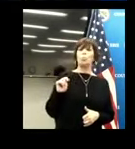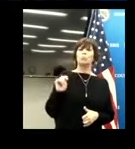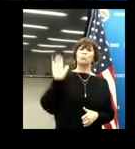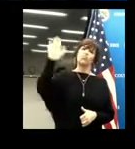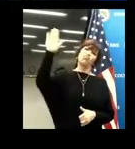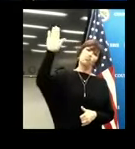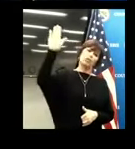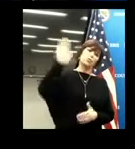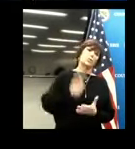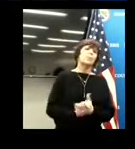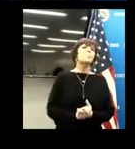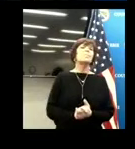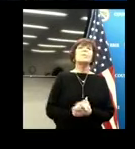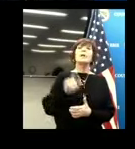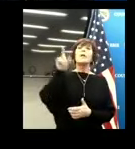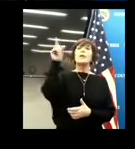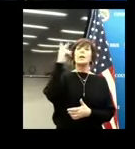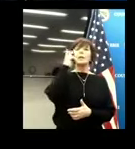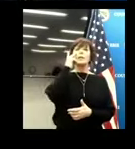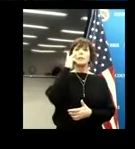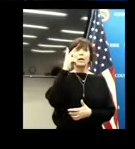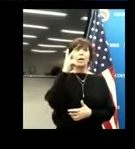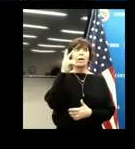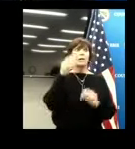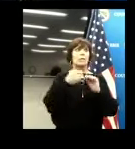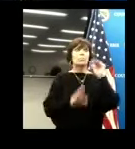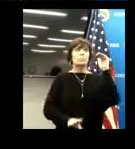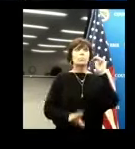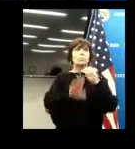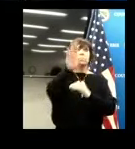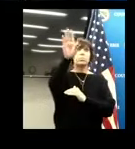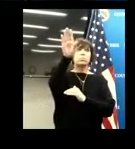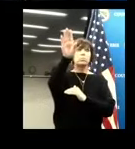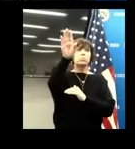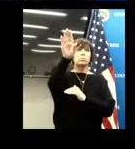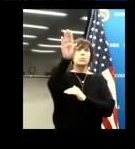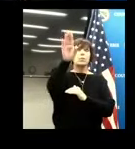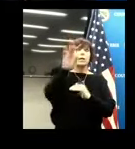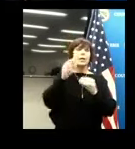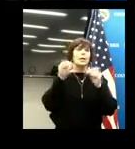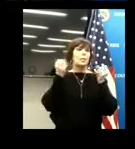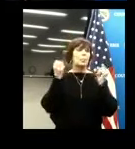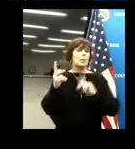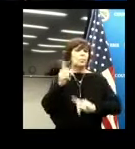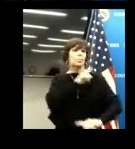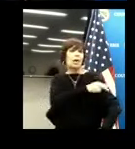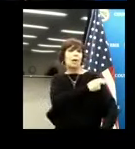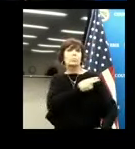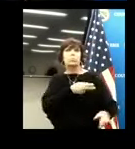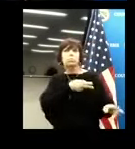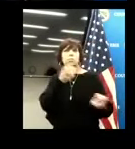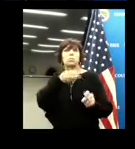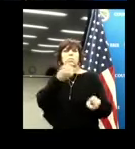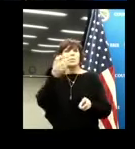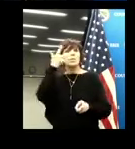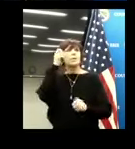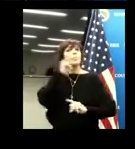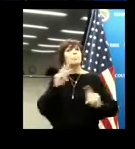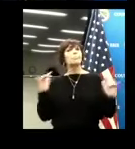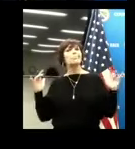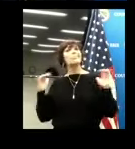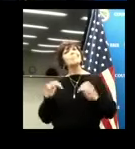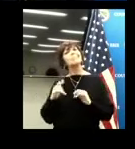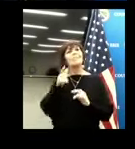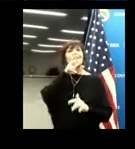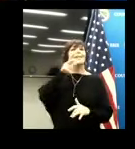October. They saw a big spike in cases and hospitalizations as a result of people gathering for